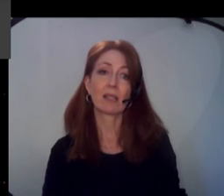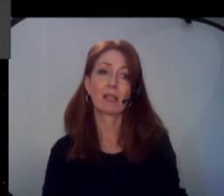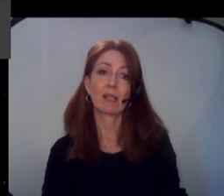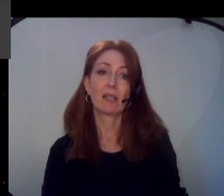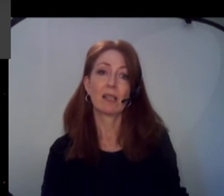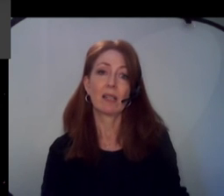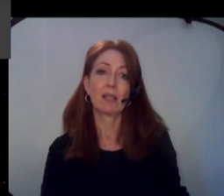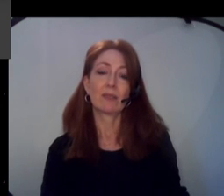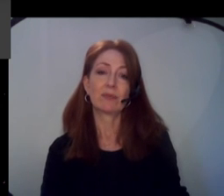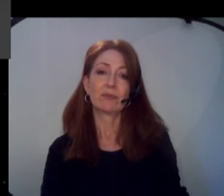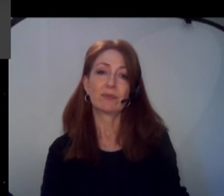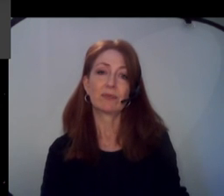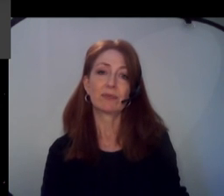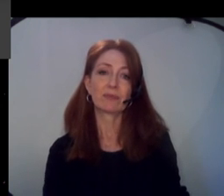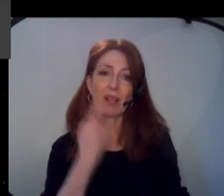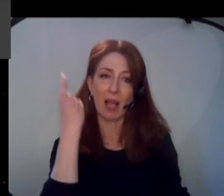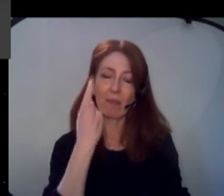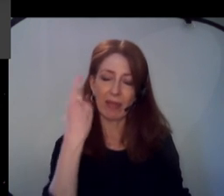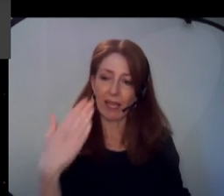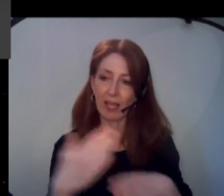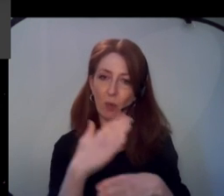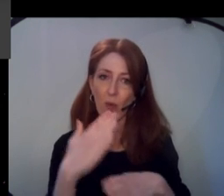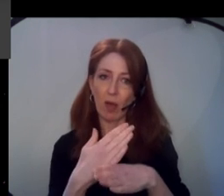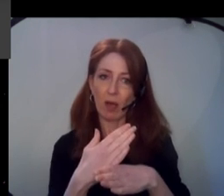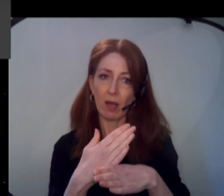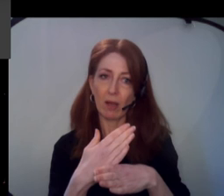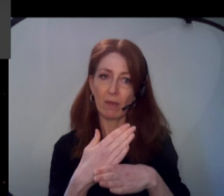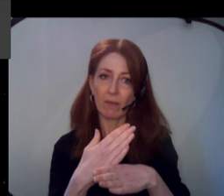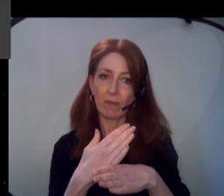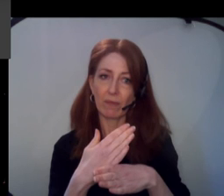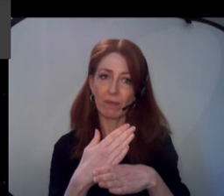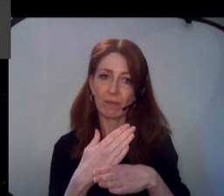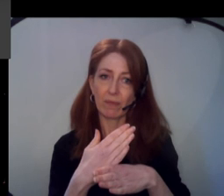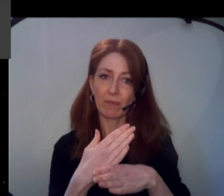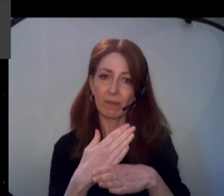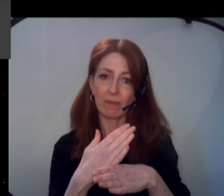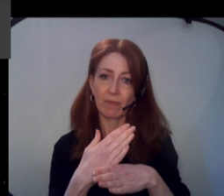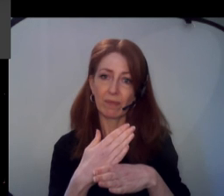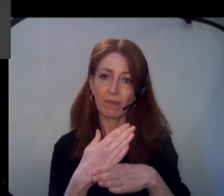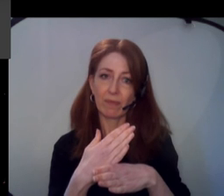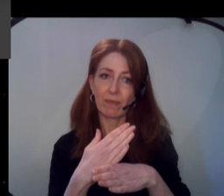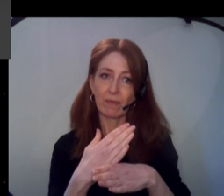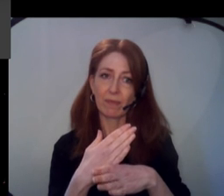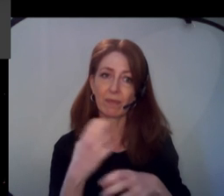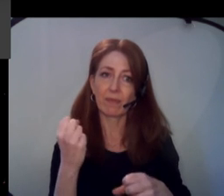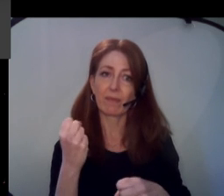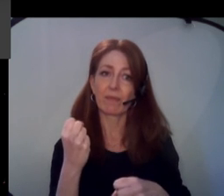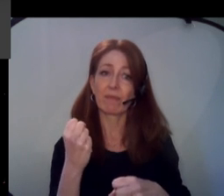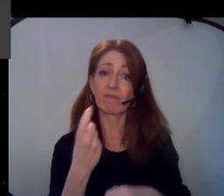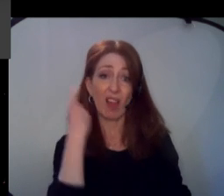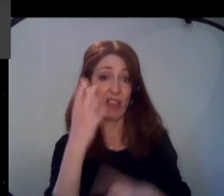think I'm thinking of the work of the Gorilla Girls and their comments on the art scene today. So are things actually that much